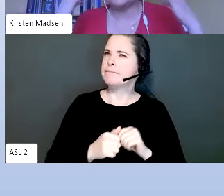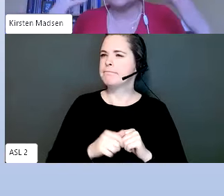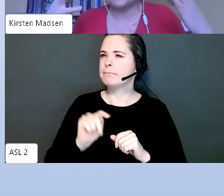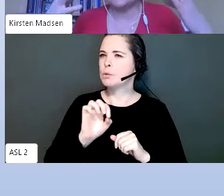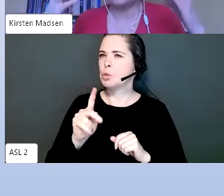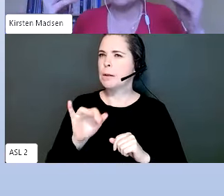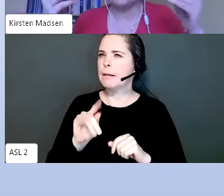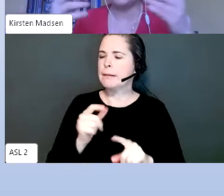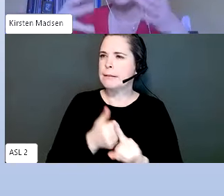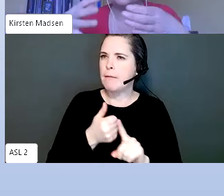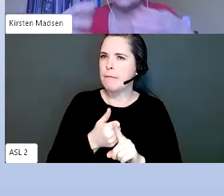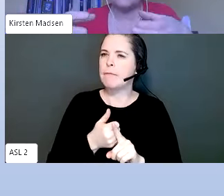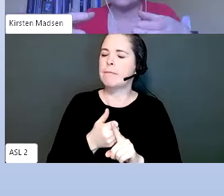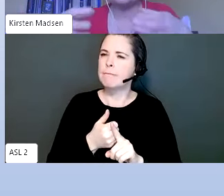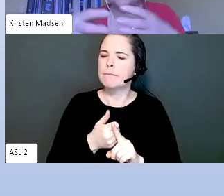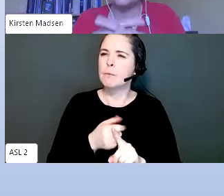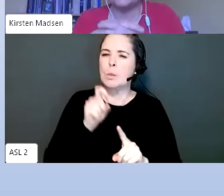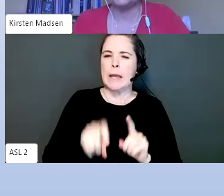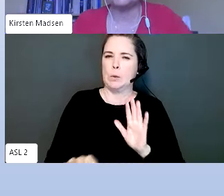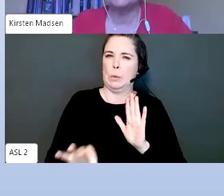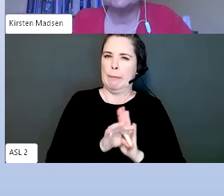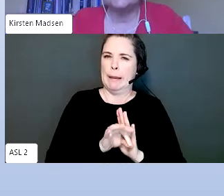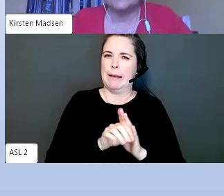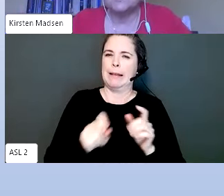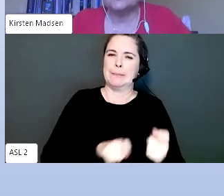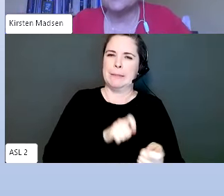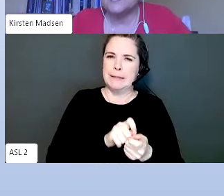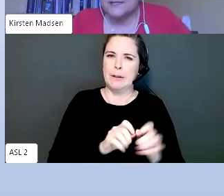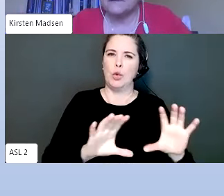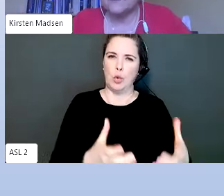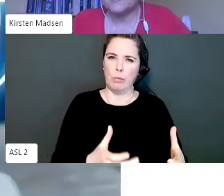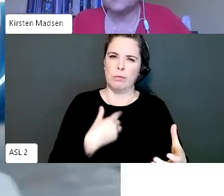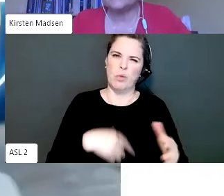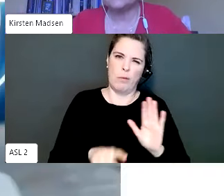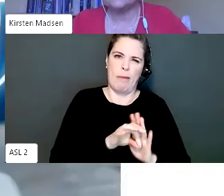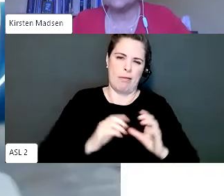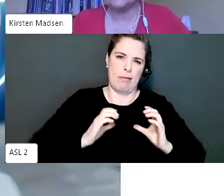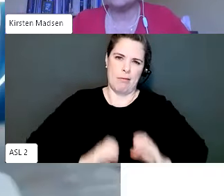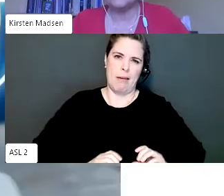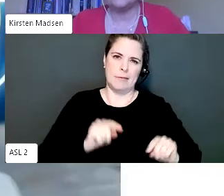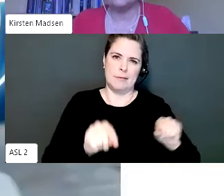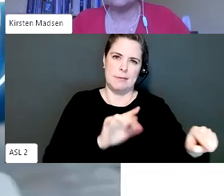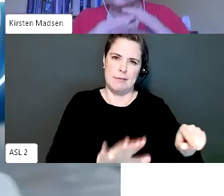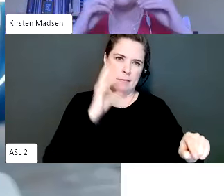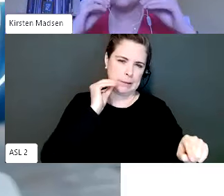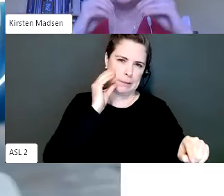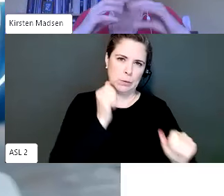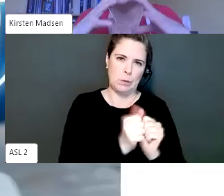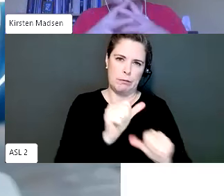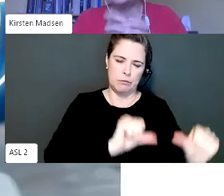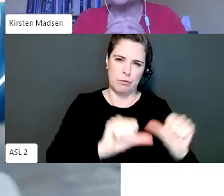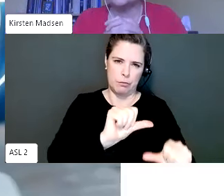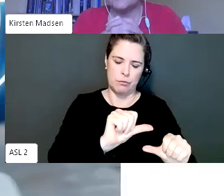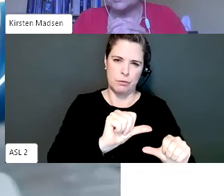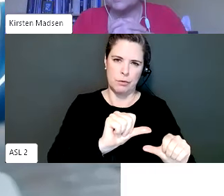focus in on a specific population. The toolkit itself is Older